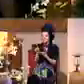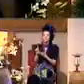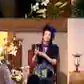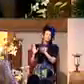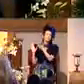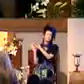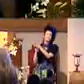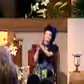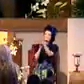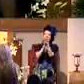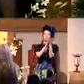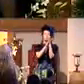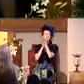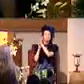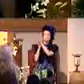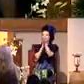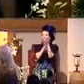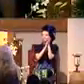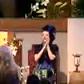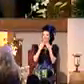applause.